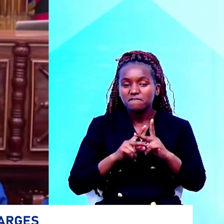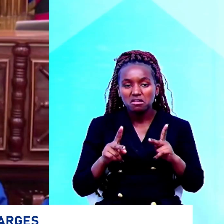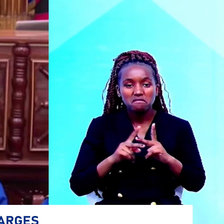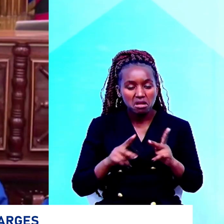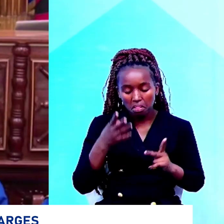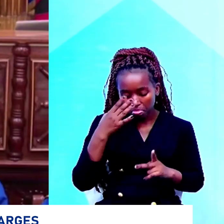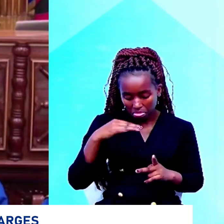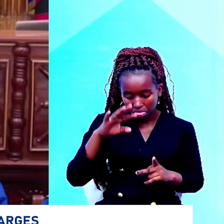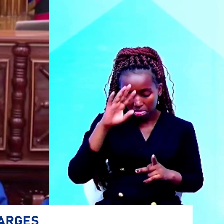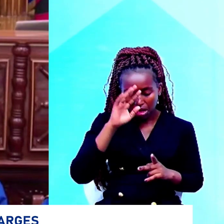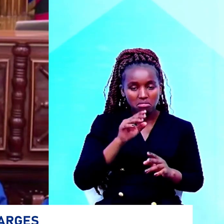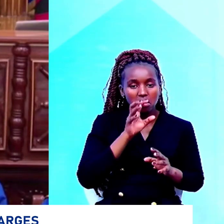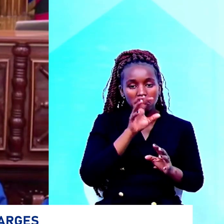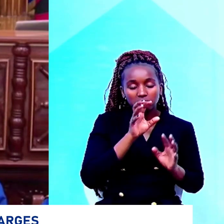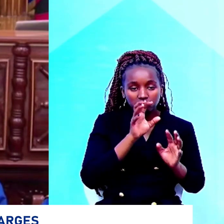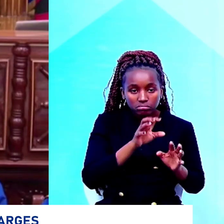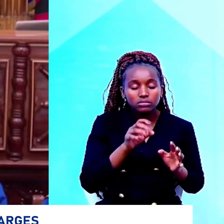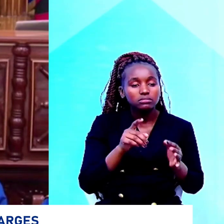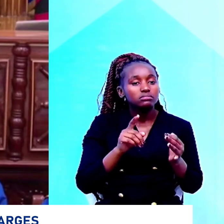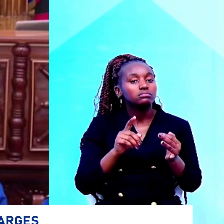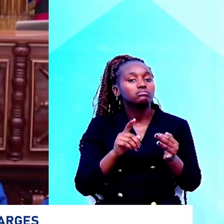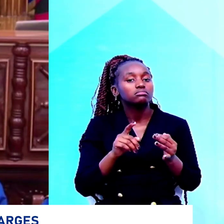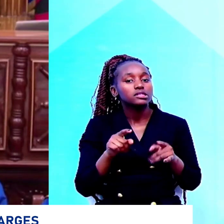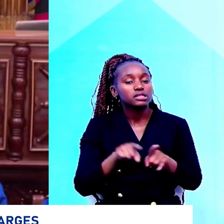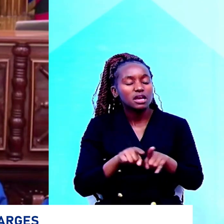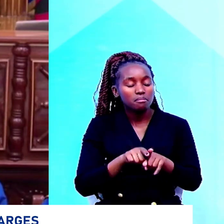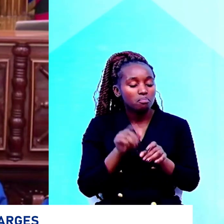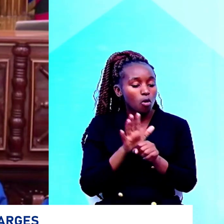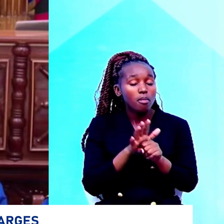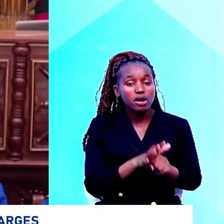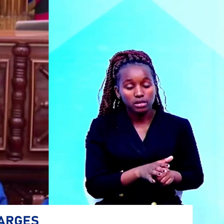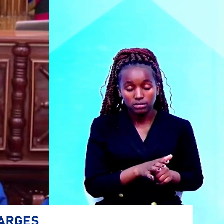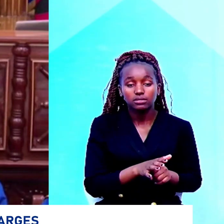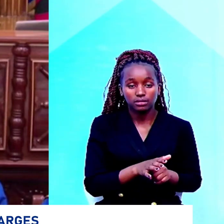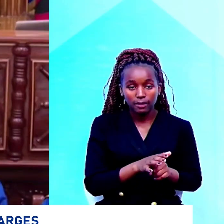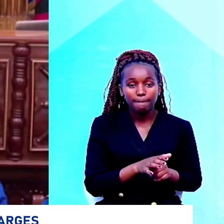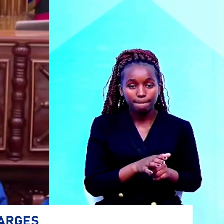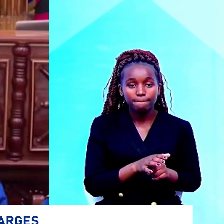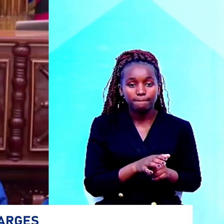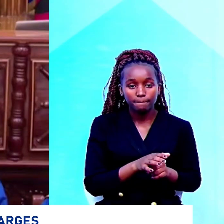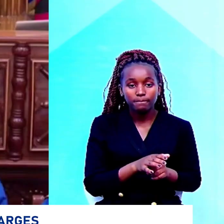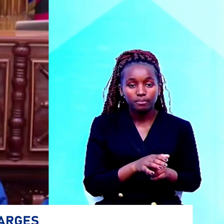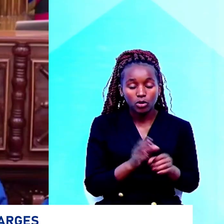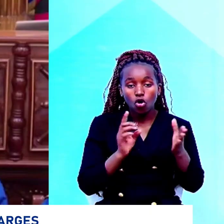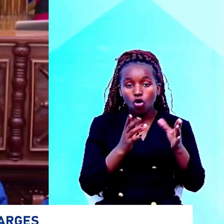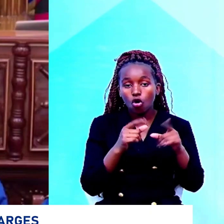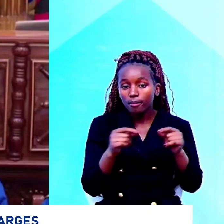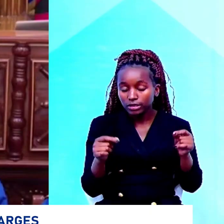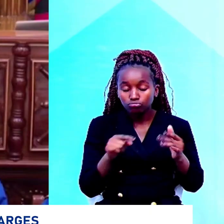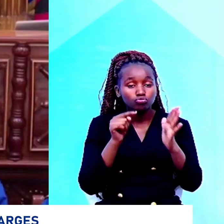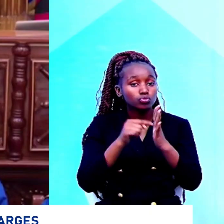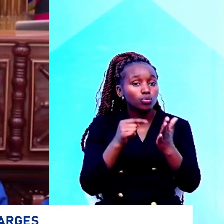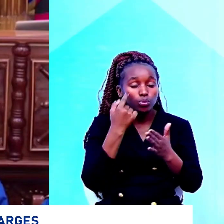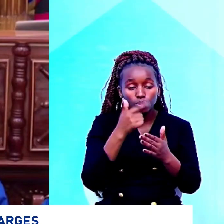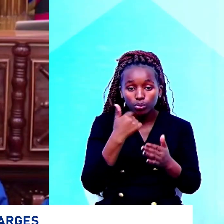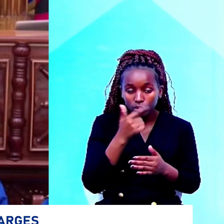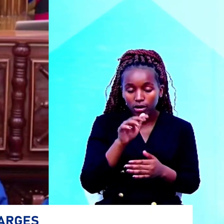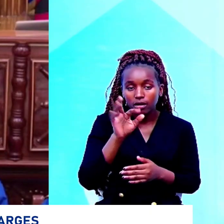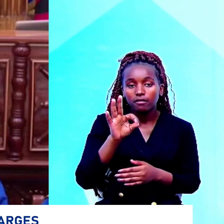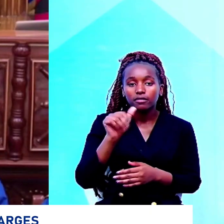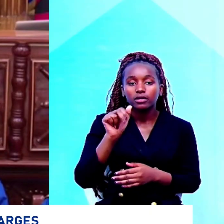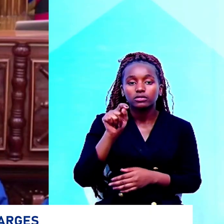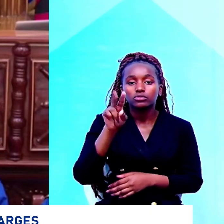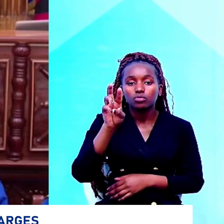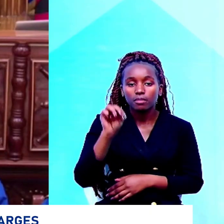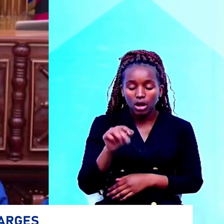demeaning statements against Senator Fatuma Adan Dulo publicly that are only meant to denigrate and